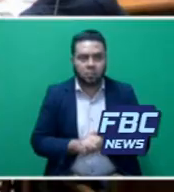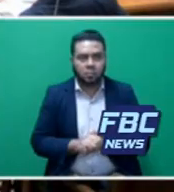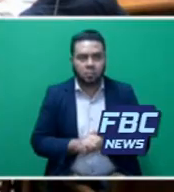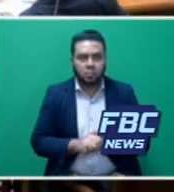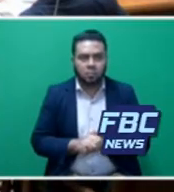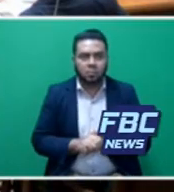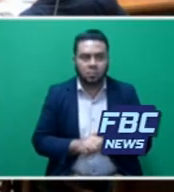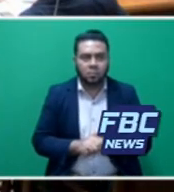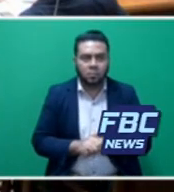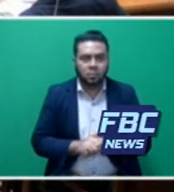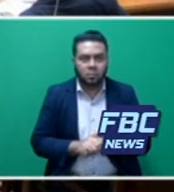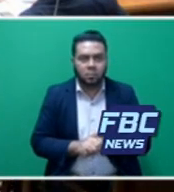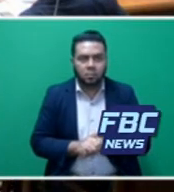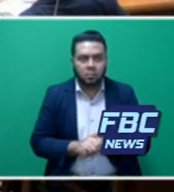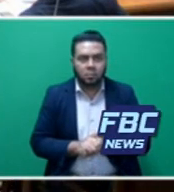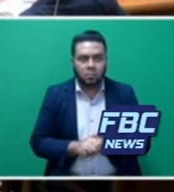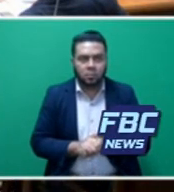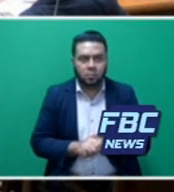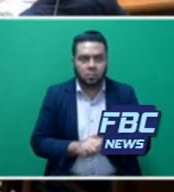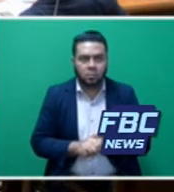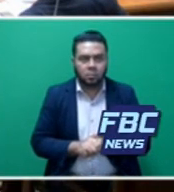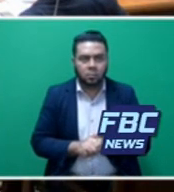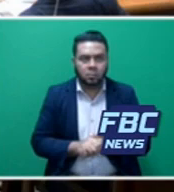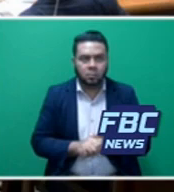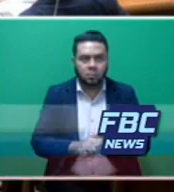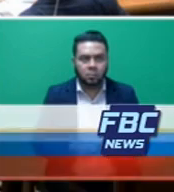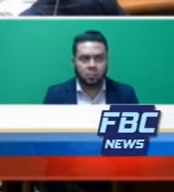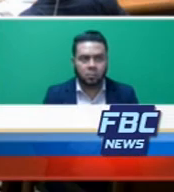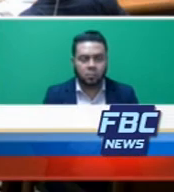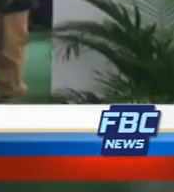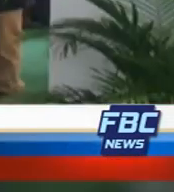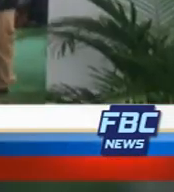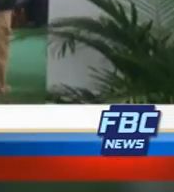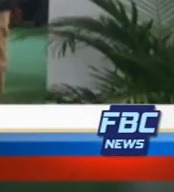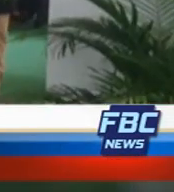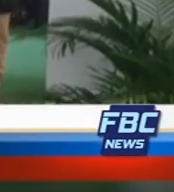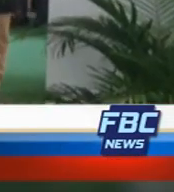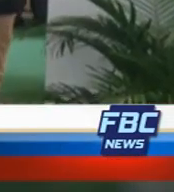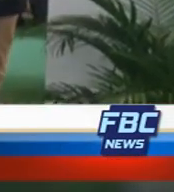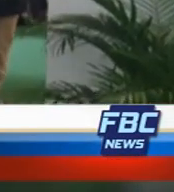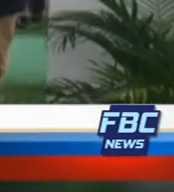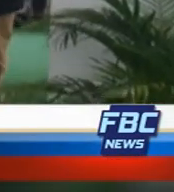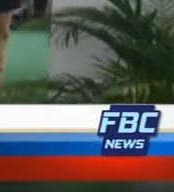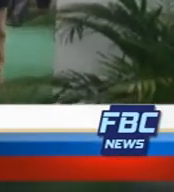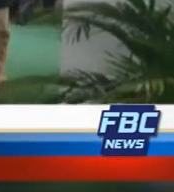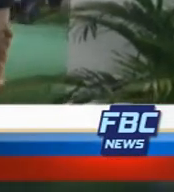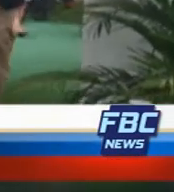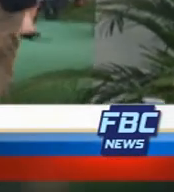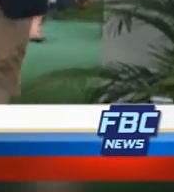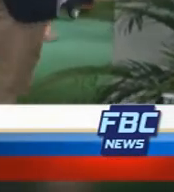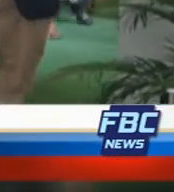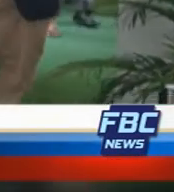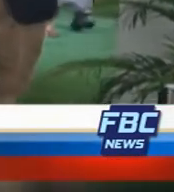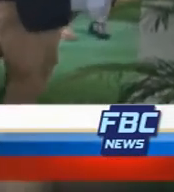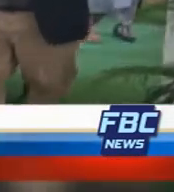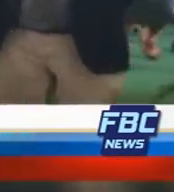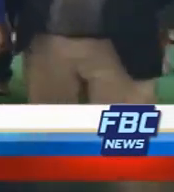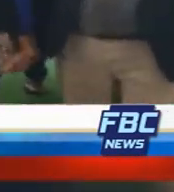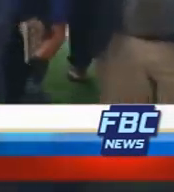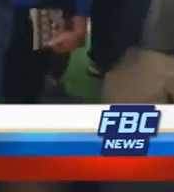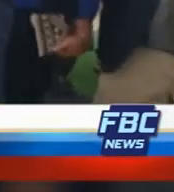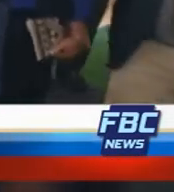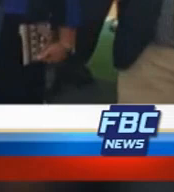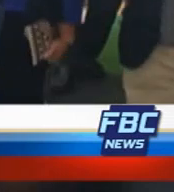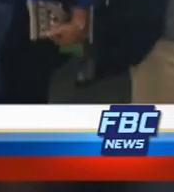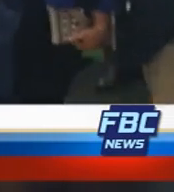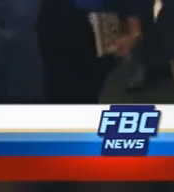14 elected SODELPA MPs voted for Ratu Naingama, while 5 votes were cast for Ngavoka. Tambuya adds the